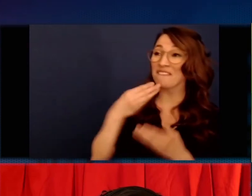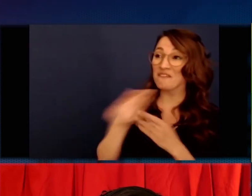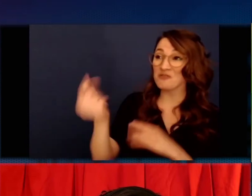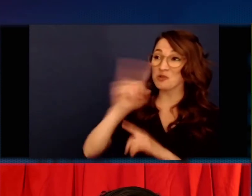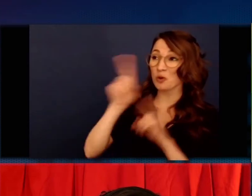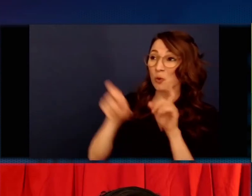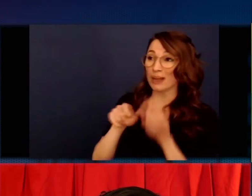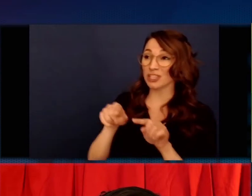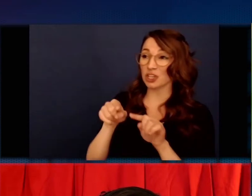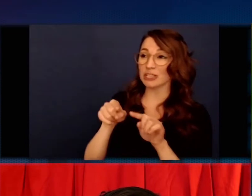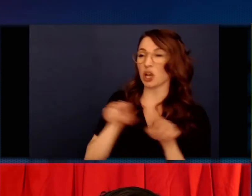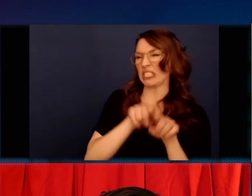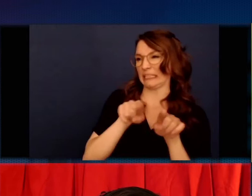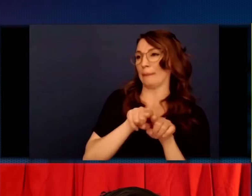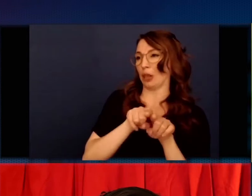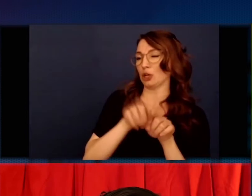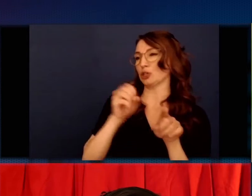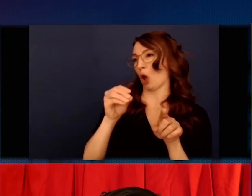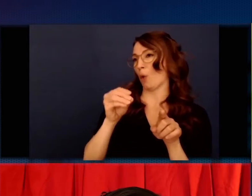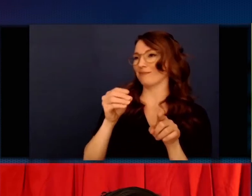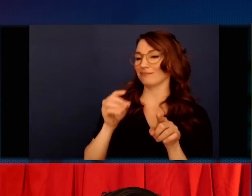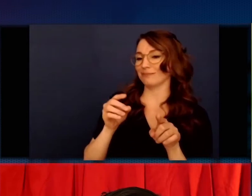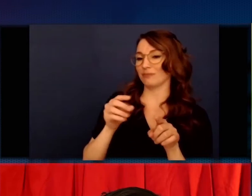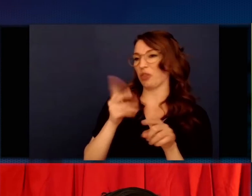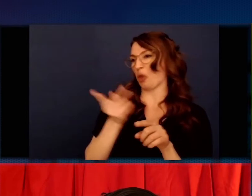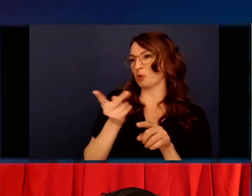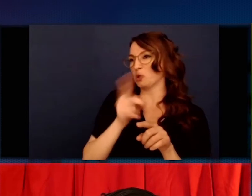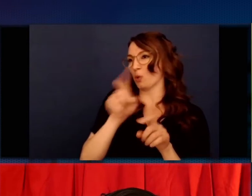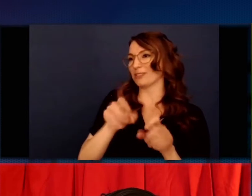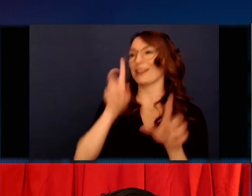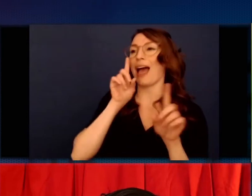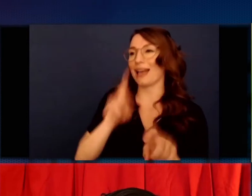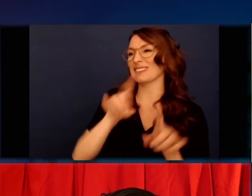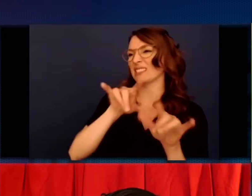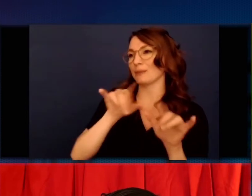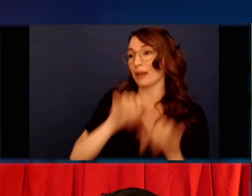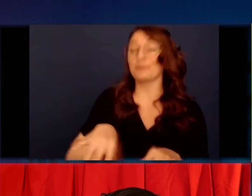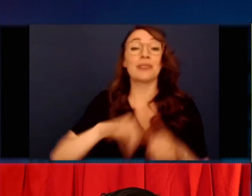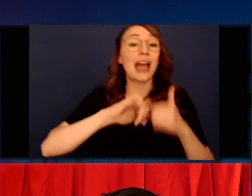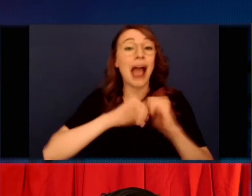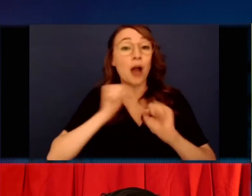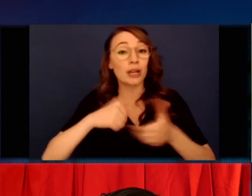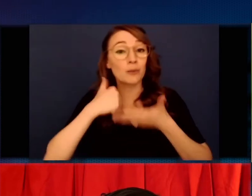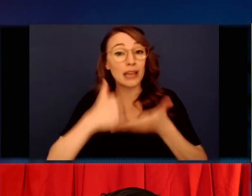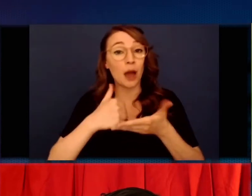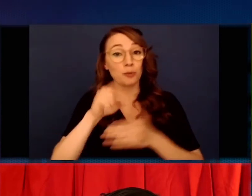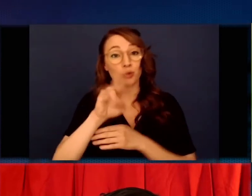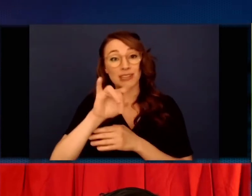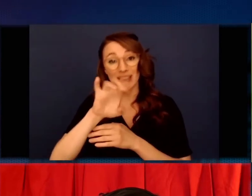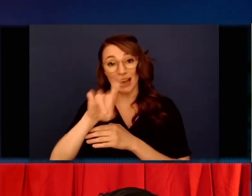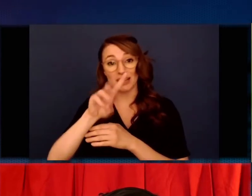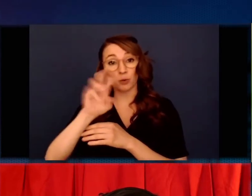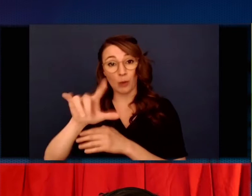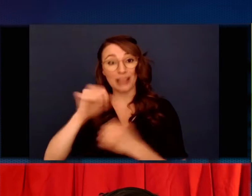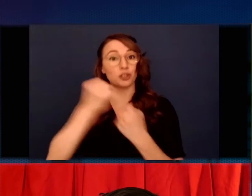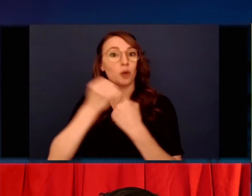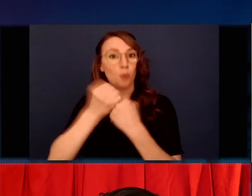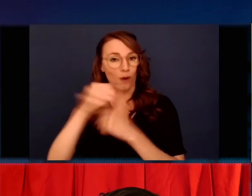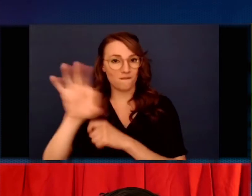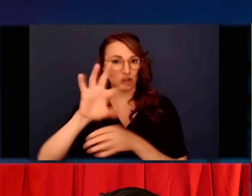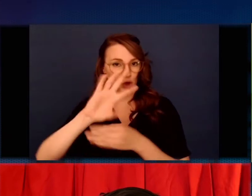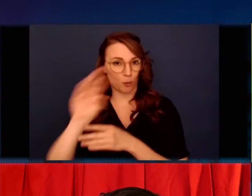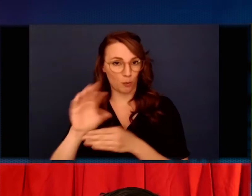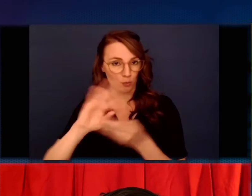very similar to one another, so I'll ask them at the same time. How can we help the United Way support the Frederick community, and also